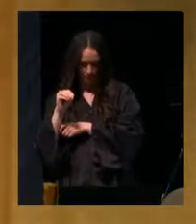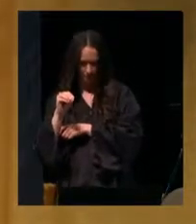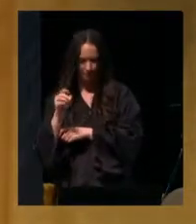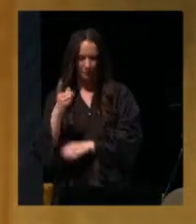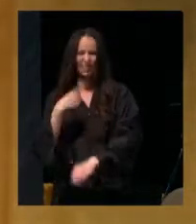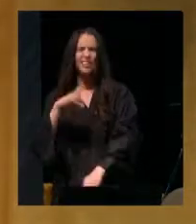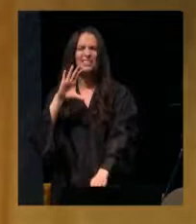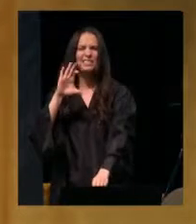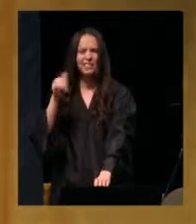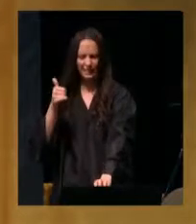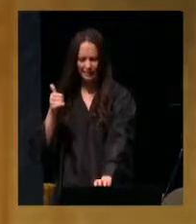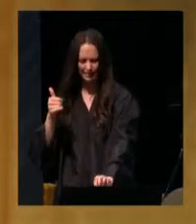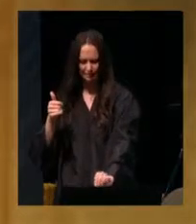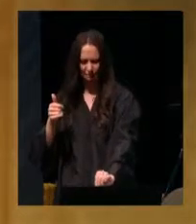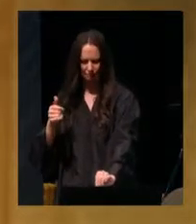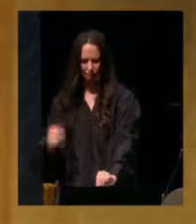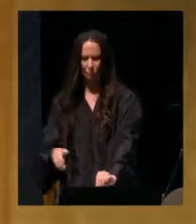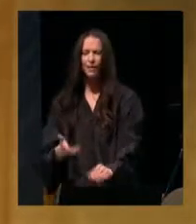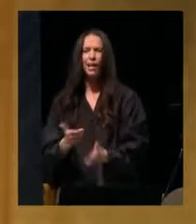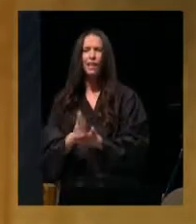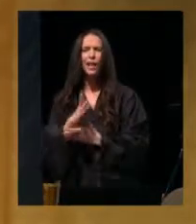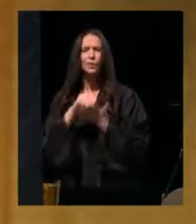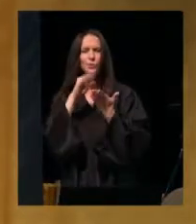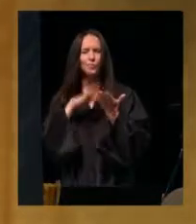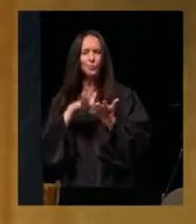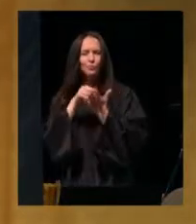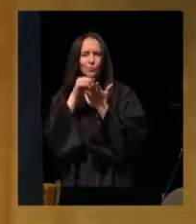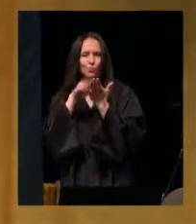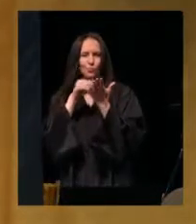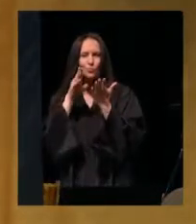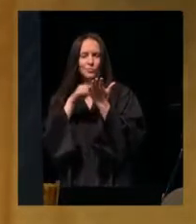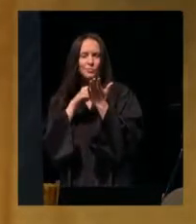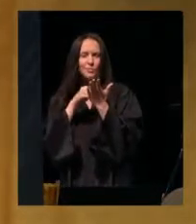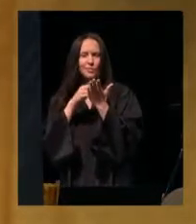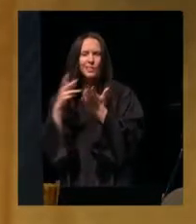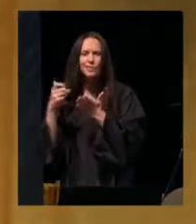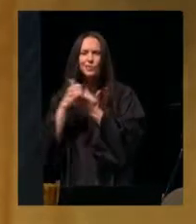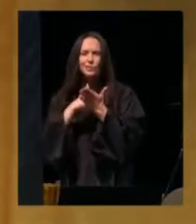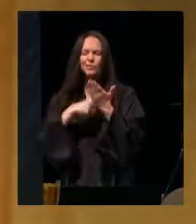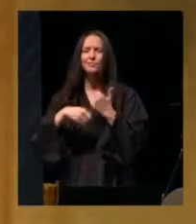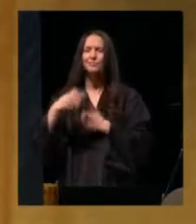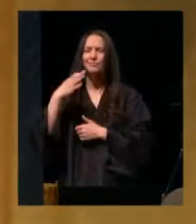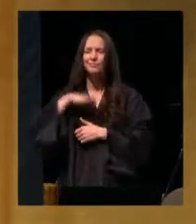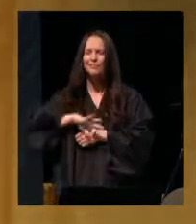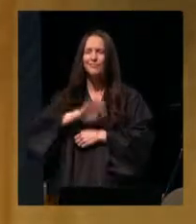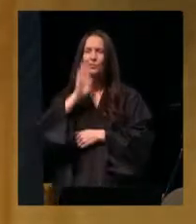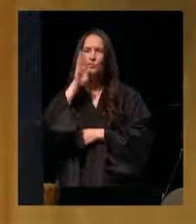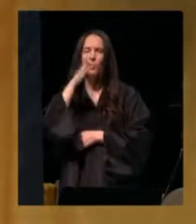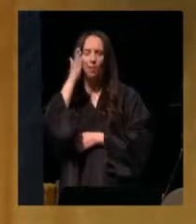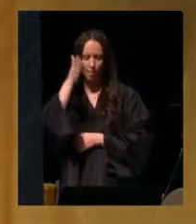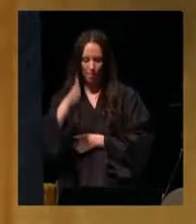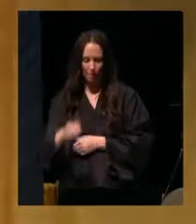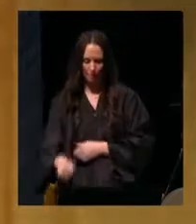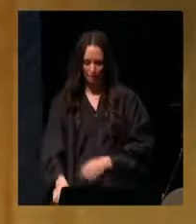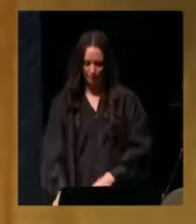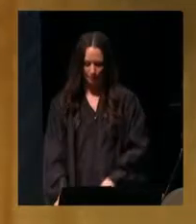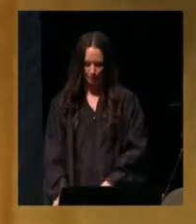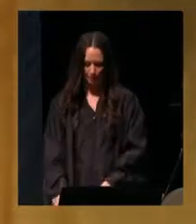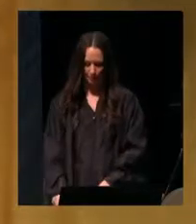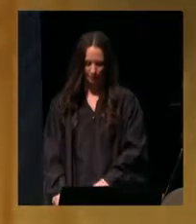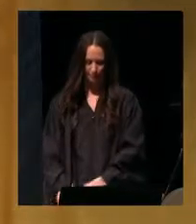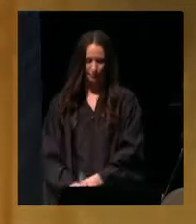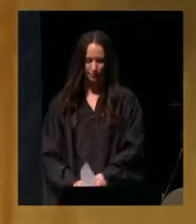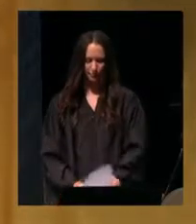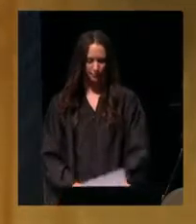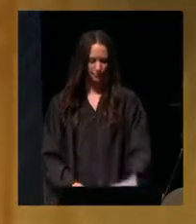individuals and help them learn skills and qualities that will benefit them in the future. My parents, thankfully, chose to bring me to